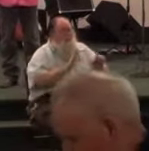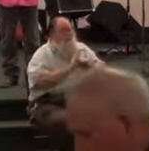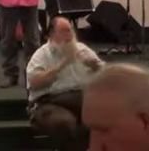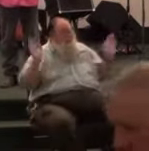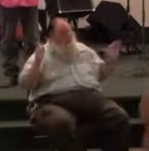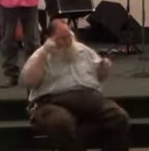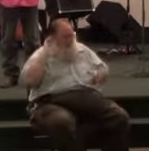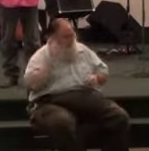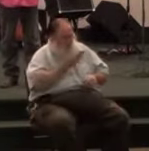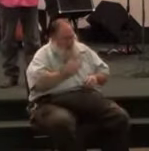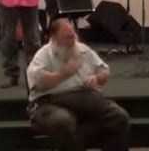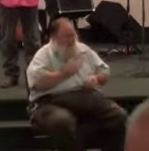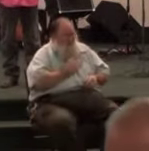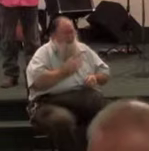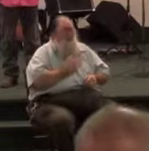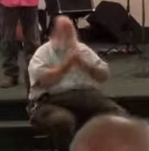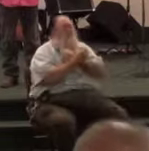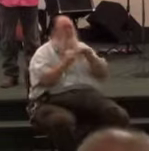our forgiveness.